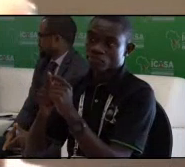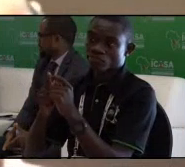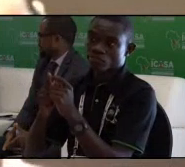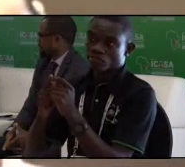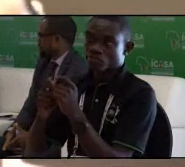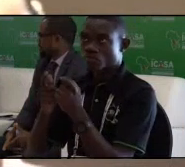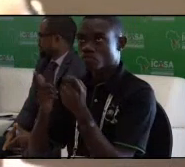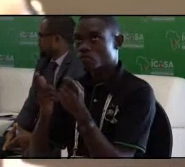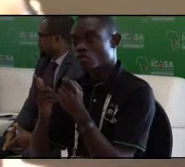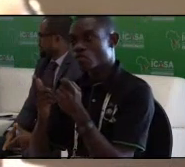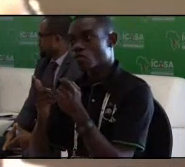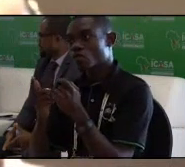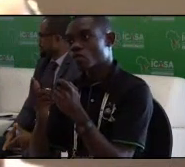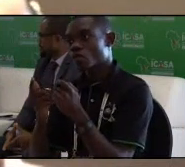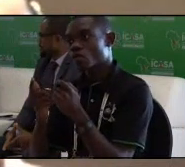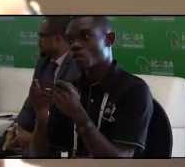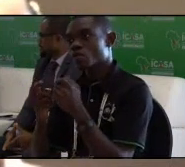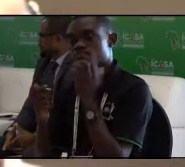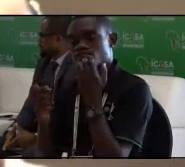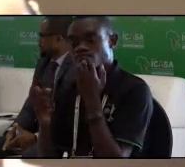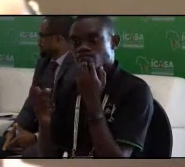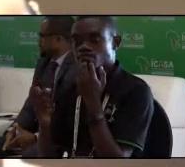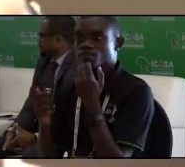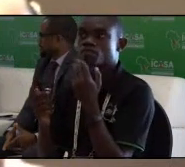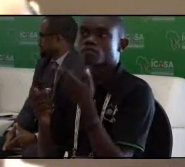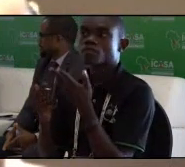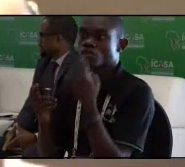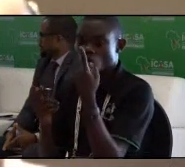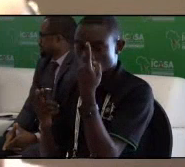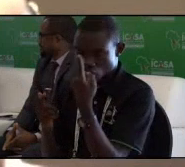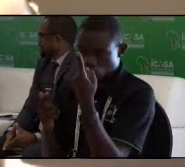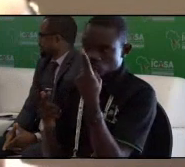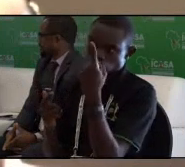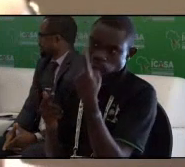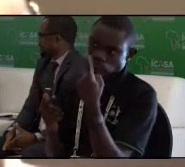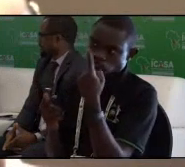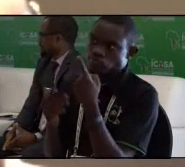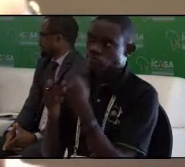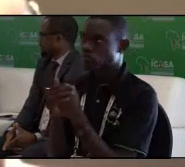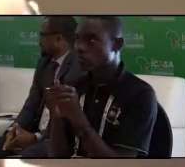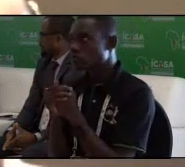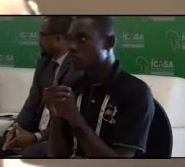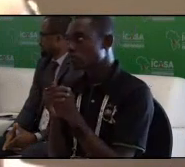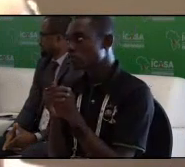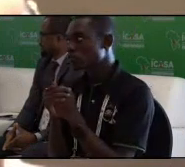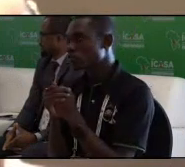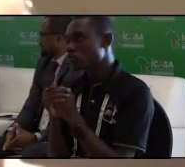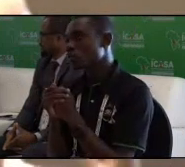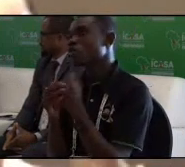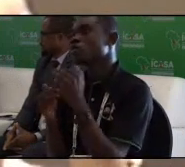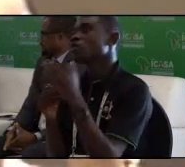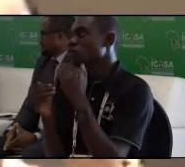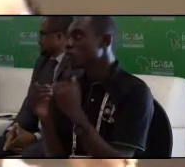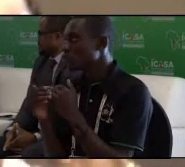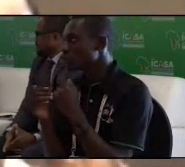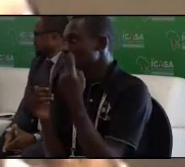WHO pre-qualified and probably affordable, because the others go for $1, $2, $1 actually, even less